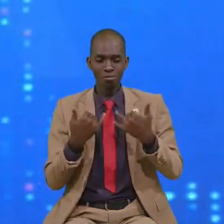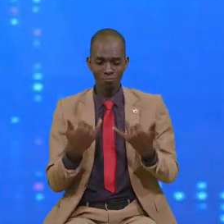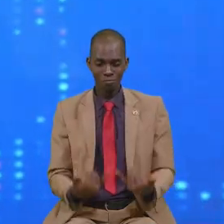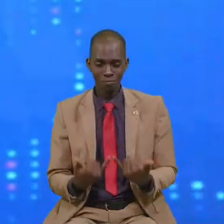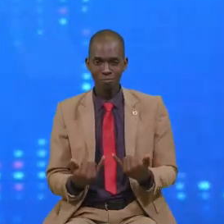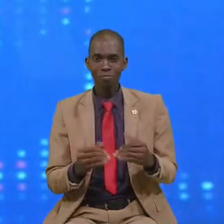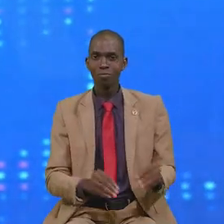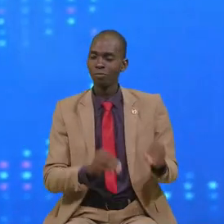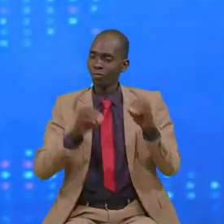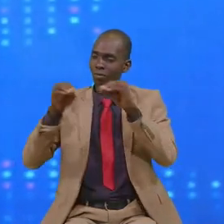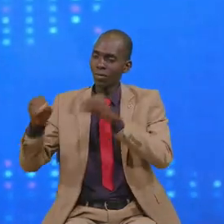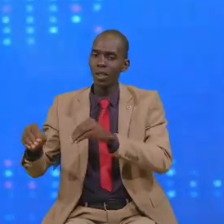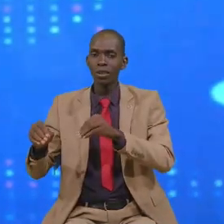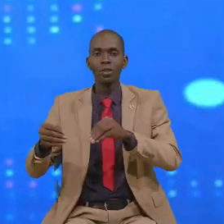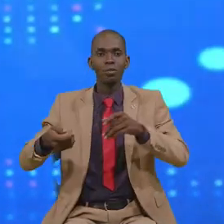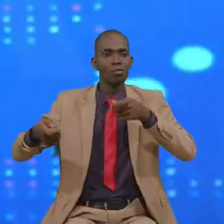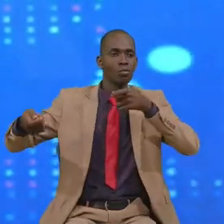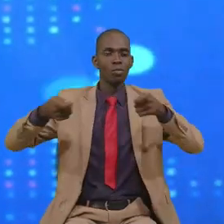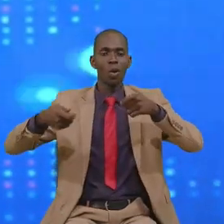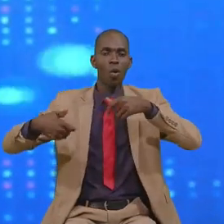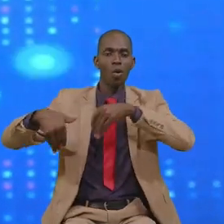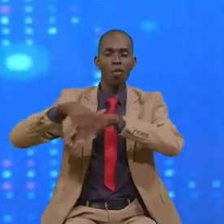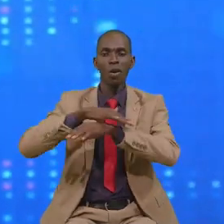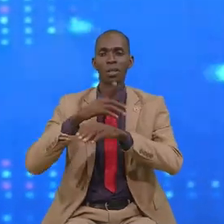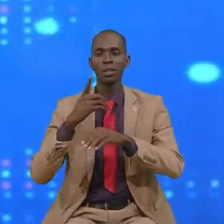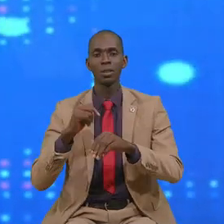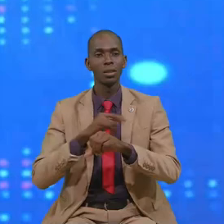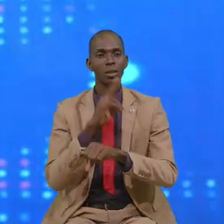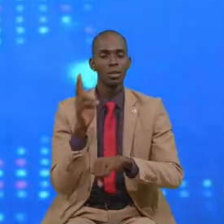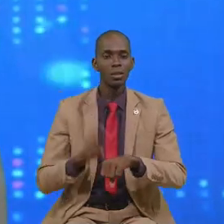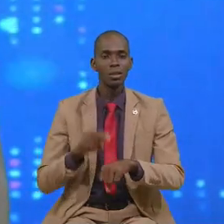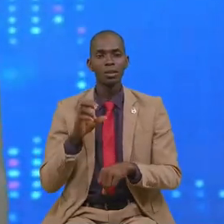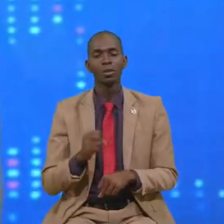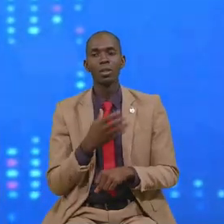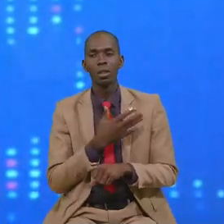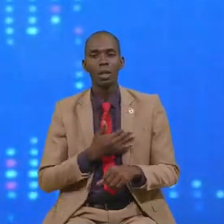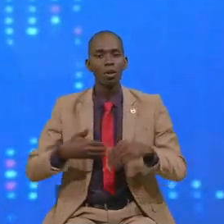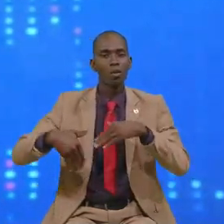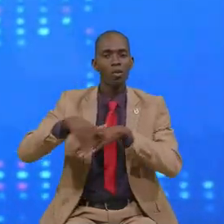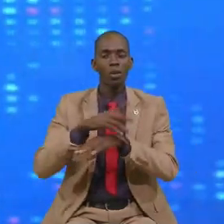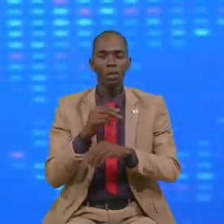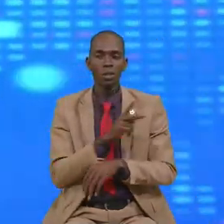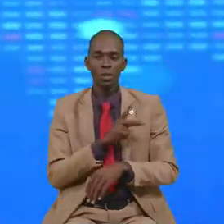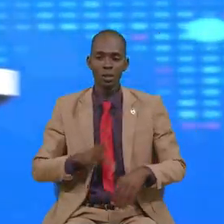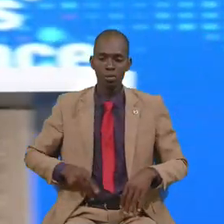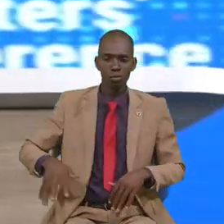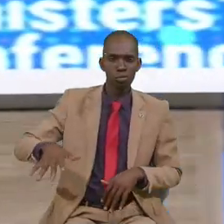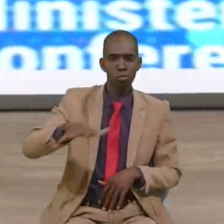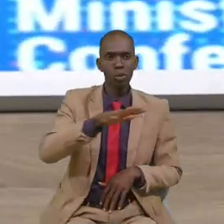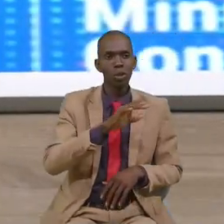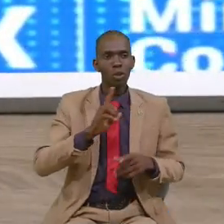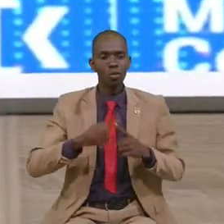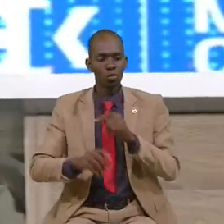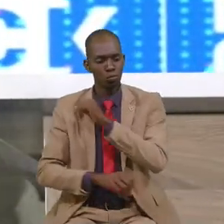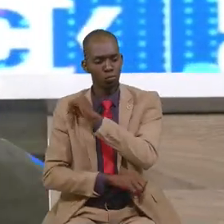the nations and over the kingdoms to root out. Little